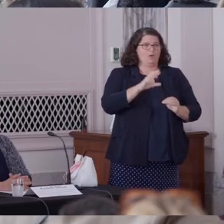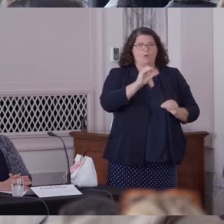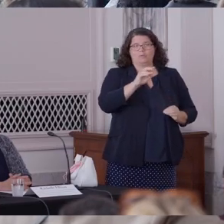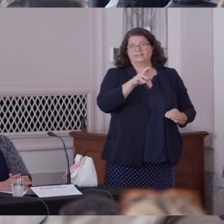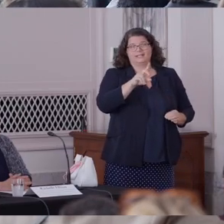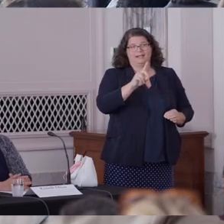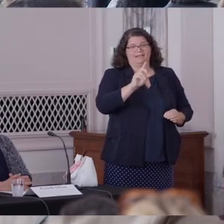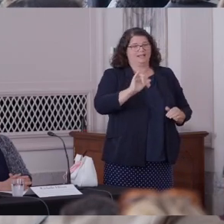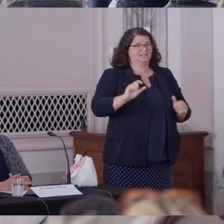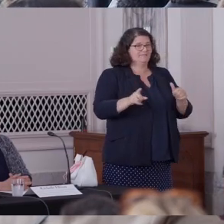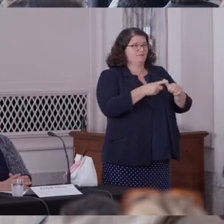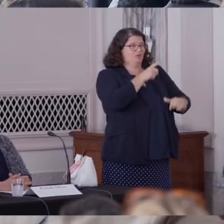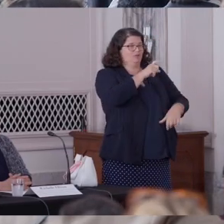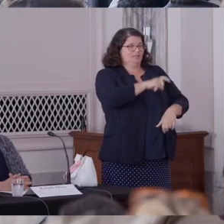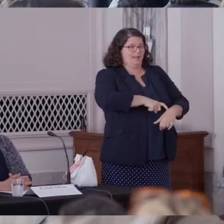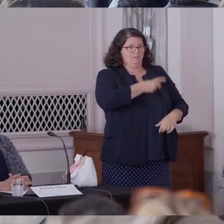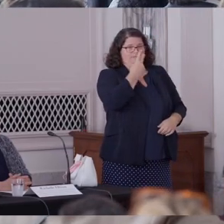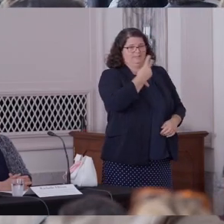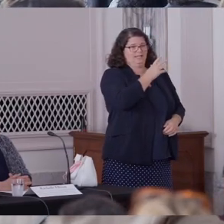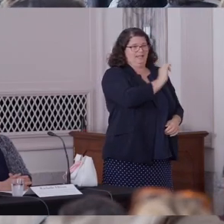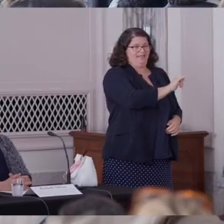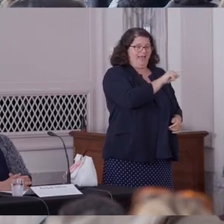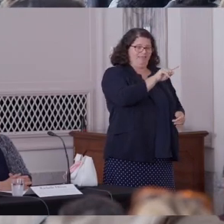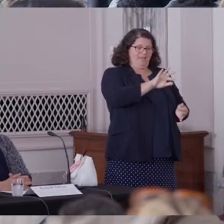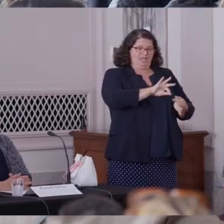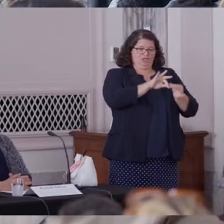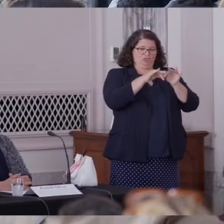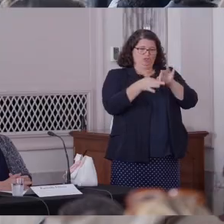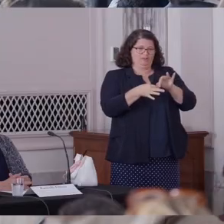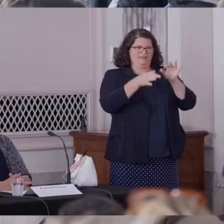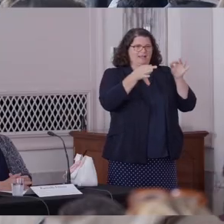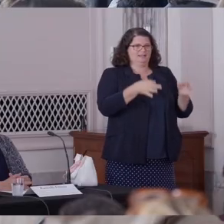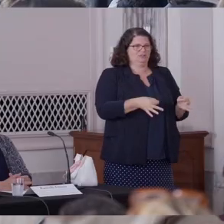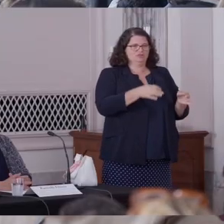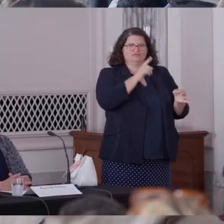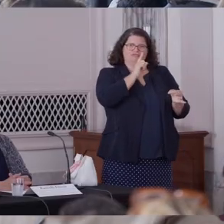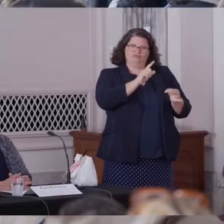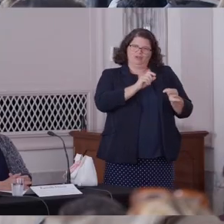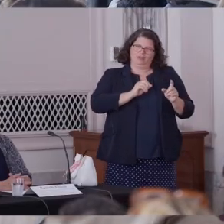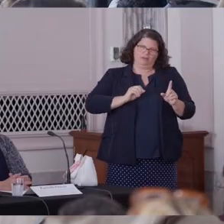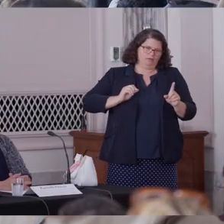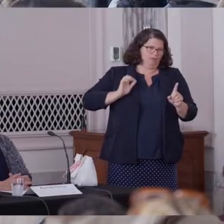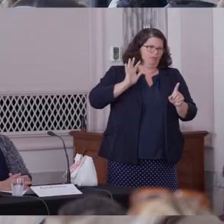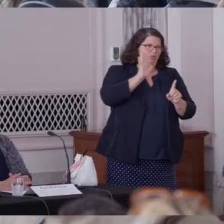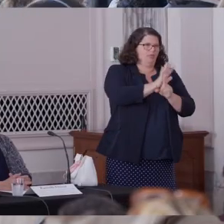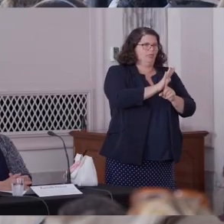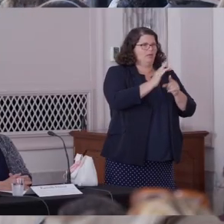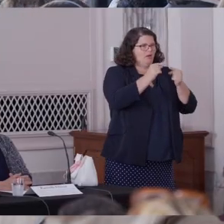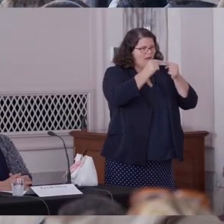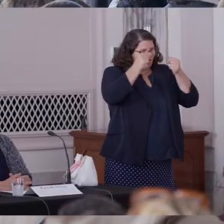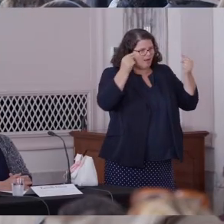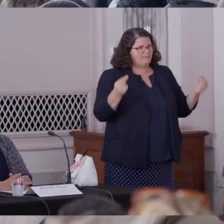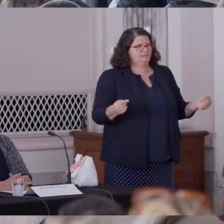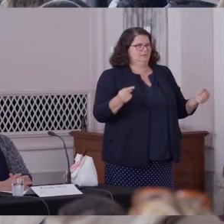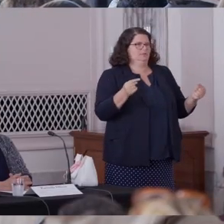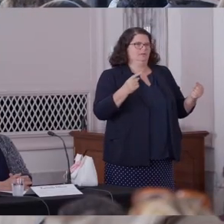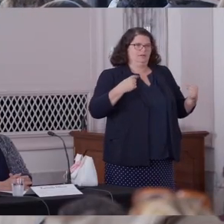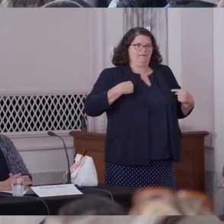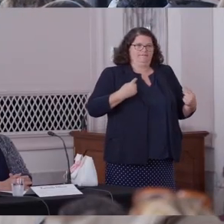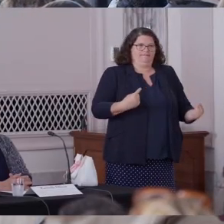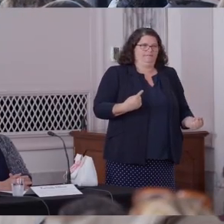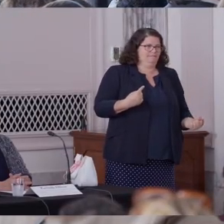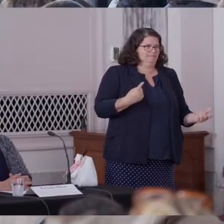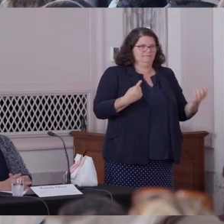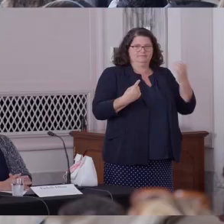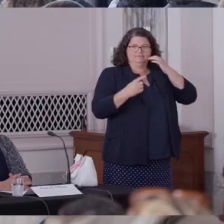time, interpreting the decision in a way that flies in the face of 5 decades of law, the Supreme Court's